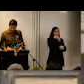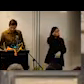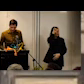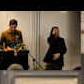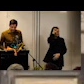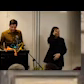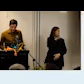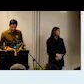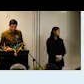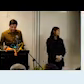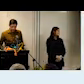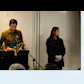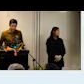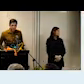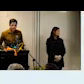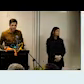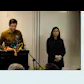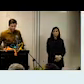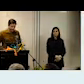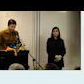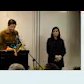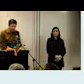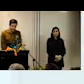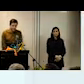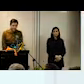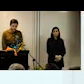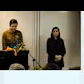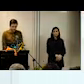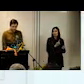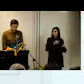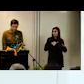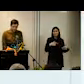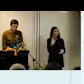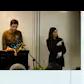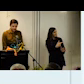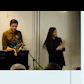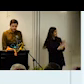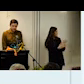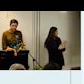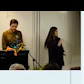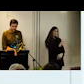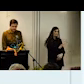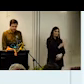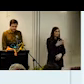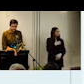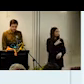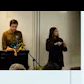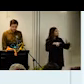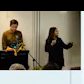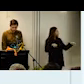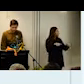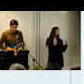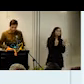memory. And I'll begin with an introduction. So this is Tim, and Tim likes doing many